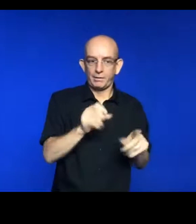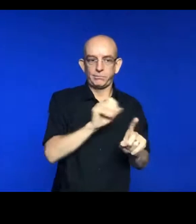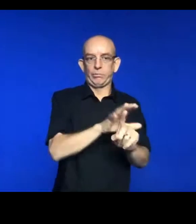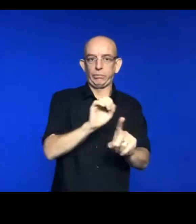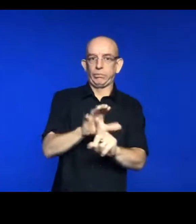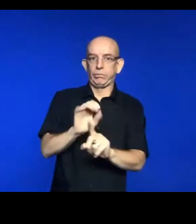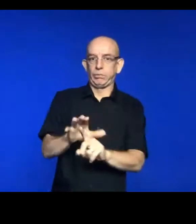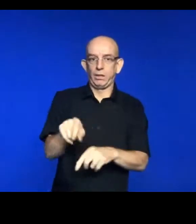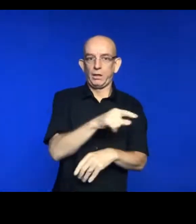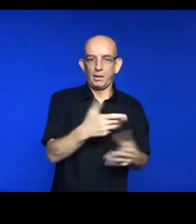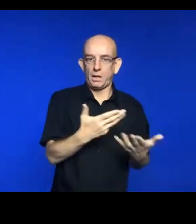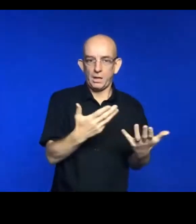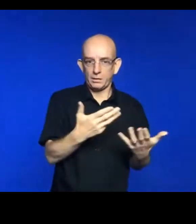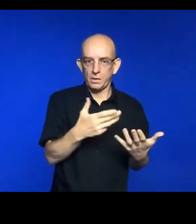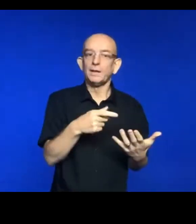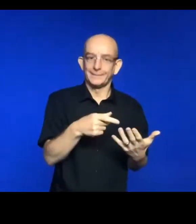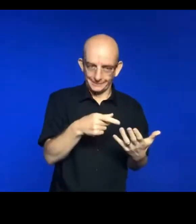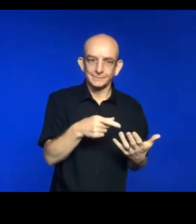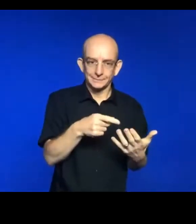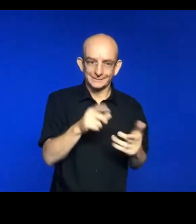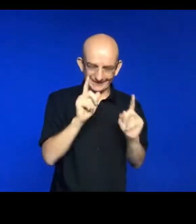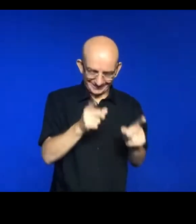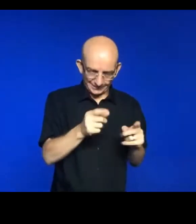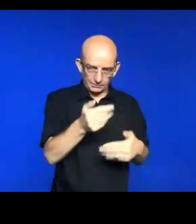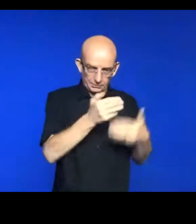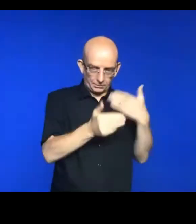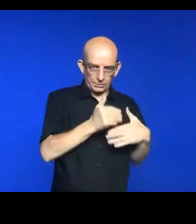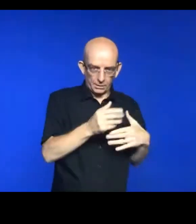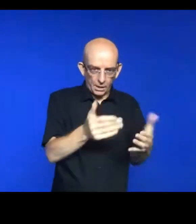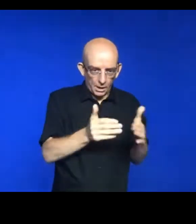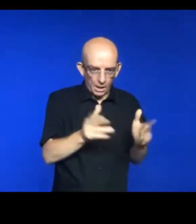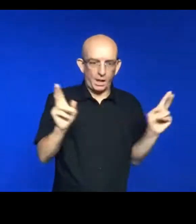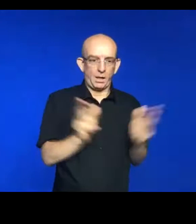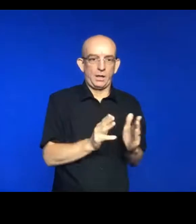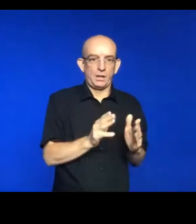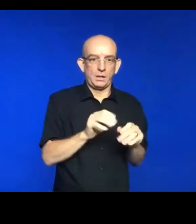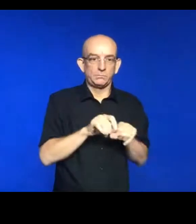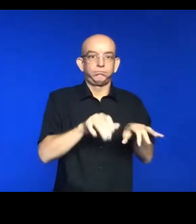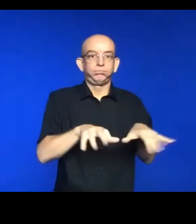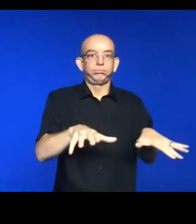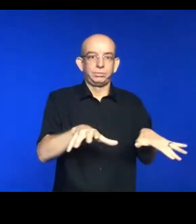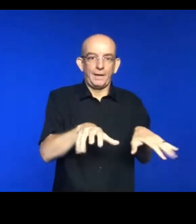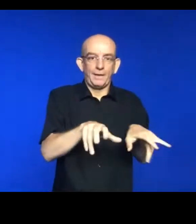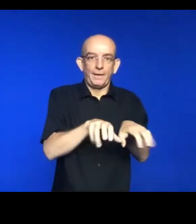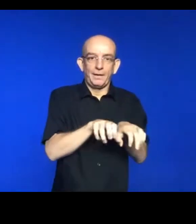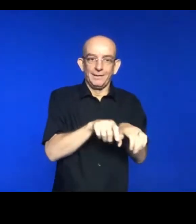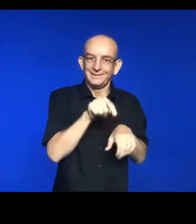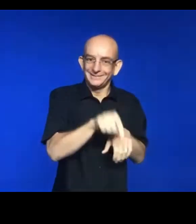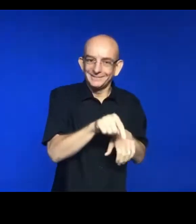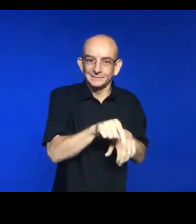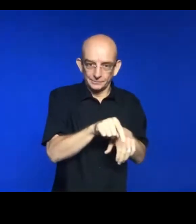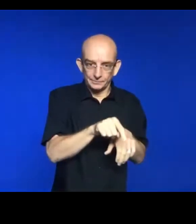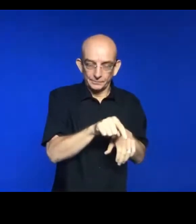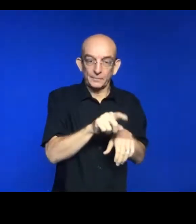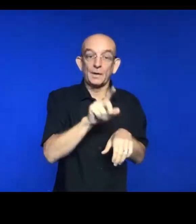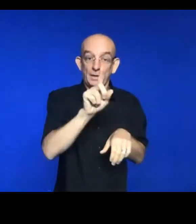second risk is the risk of, once you get the disease, of